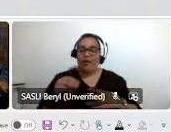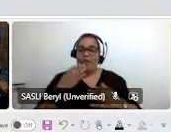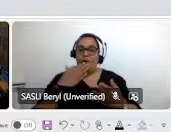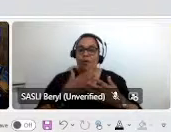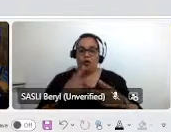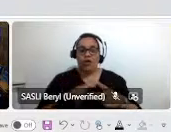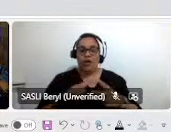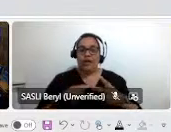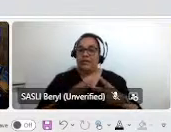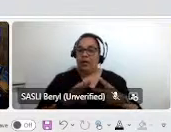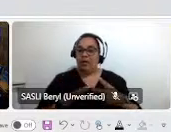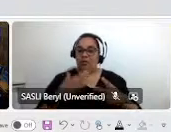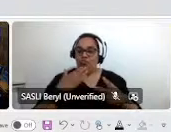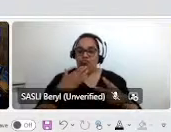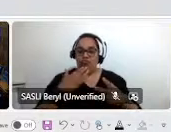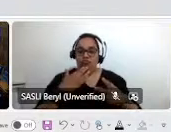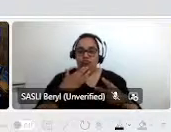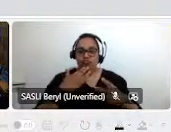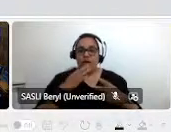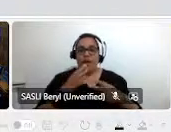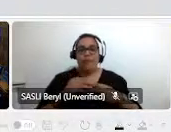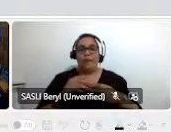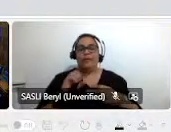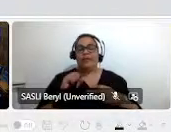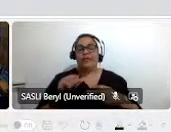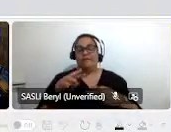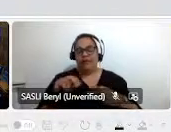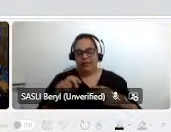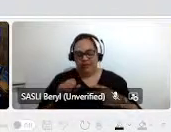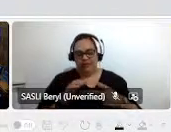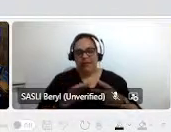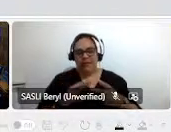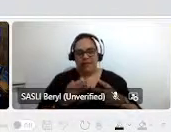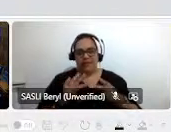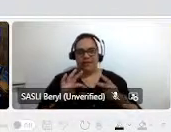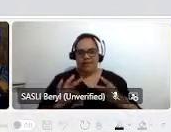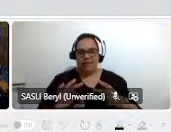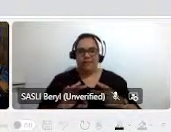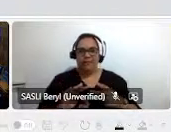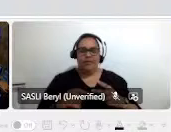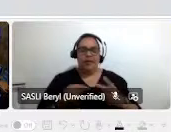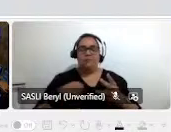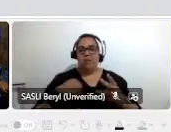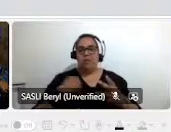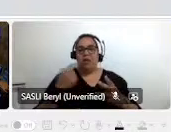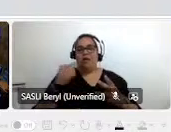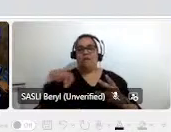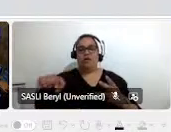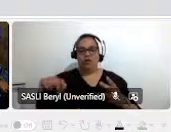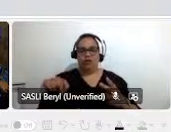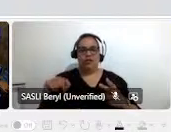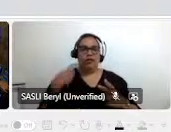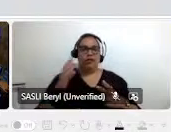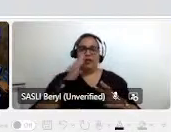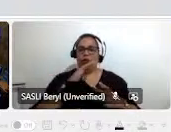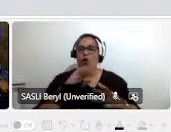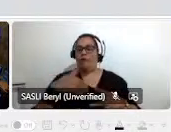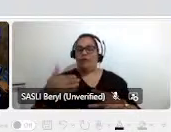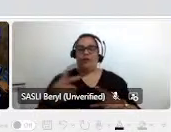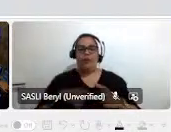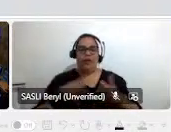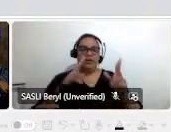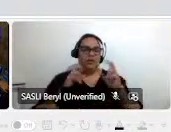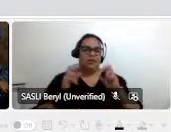proposes. Can I have a seconder? Member Stevens seconds. Benson opposes. There's no opposition by the sounds of